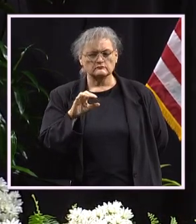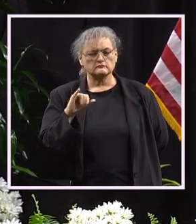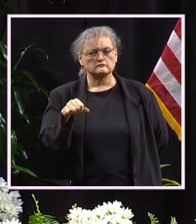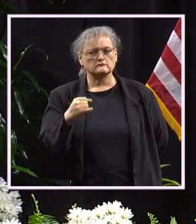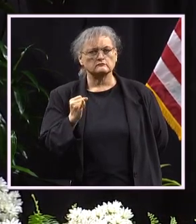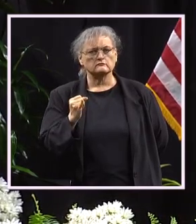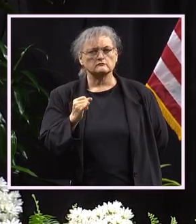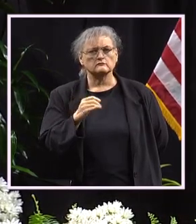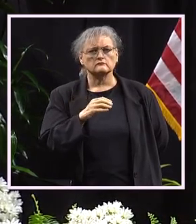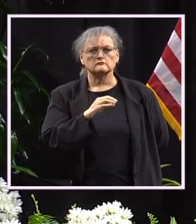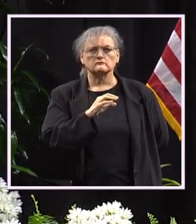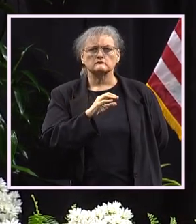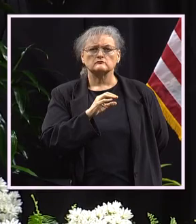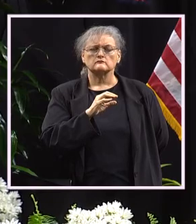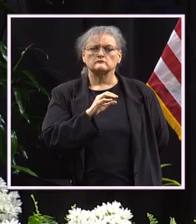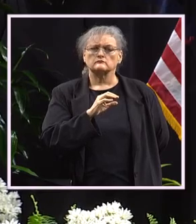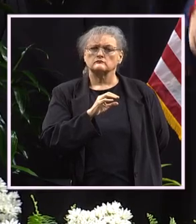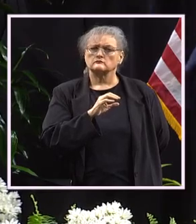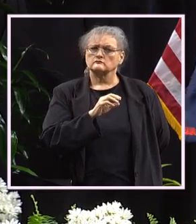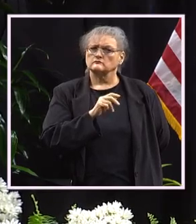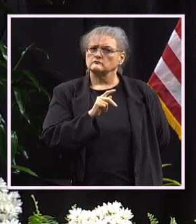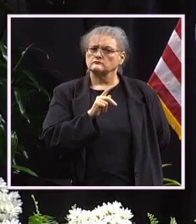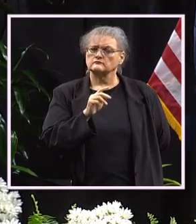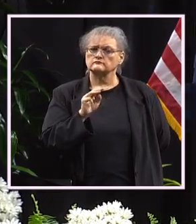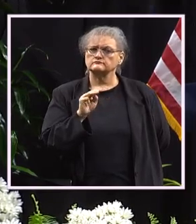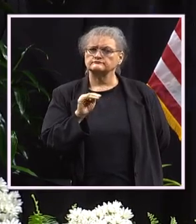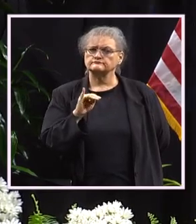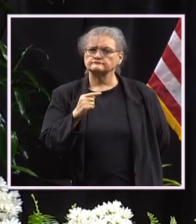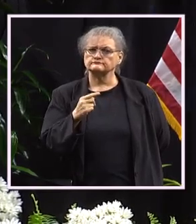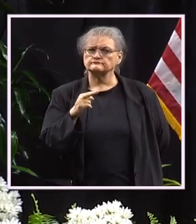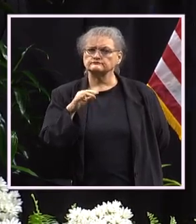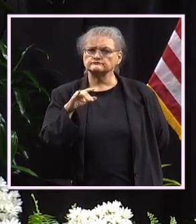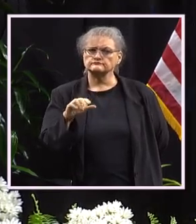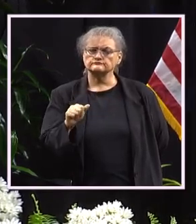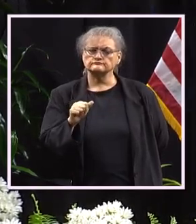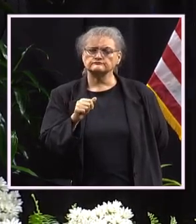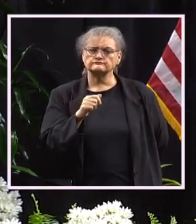Vianney P. Varela. Miguel E. Castillo.